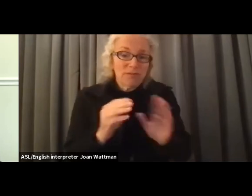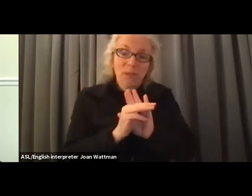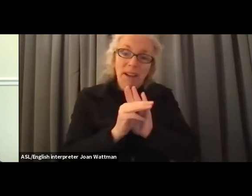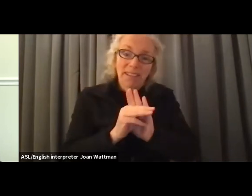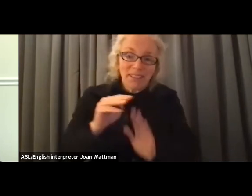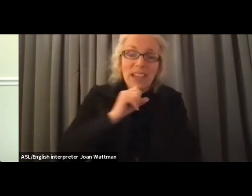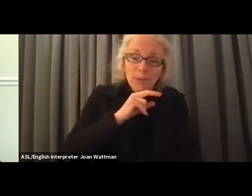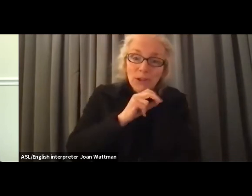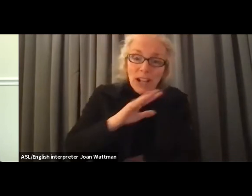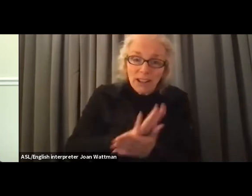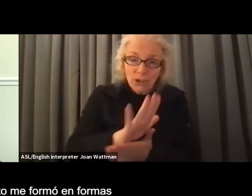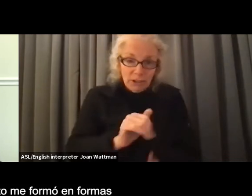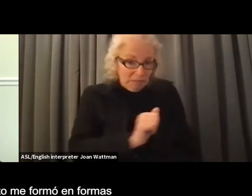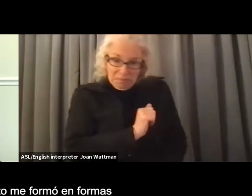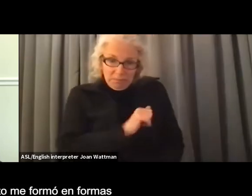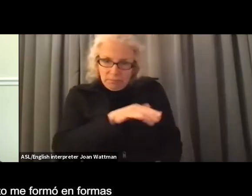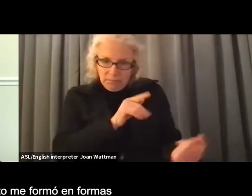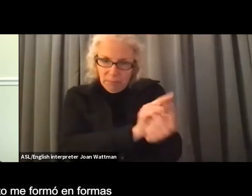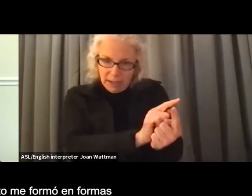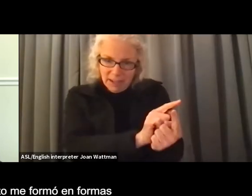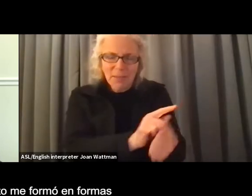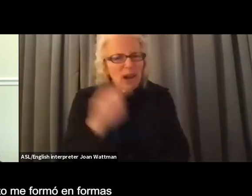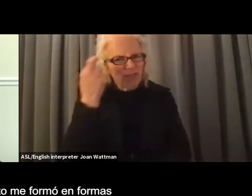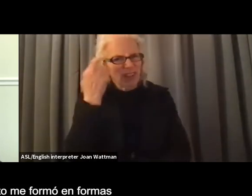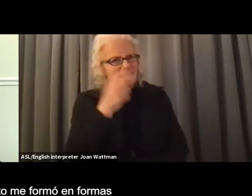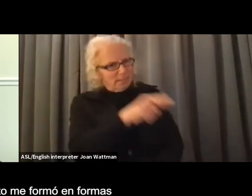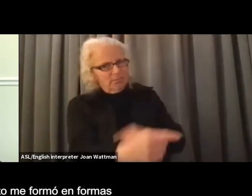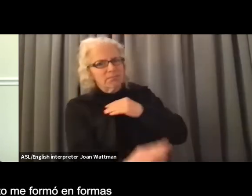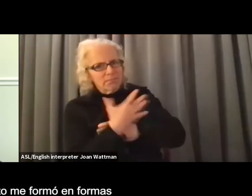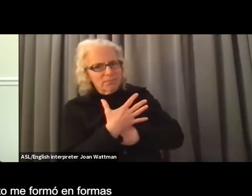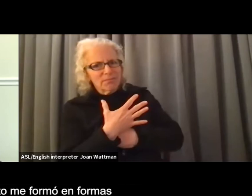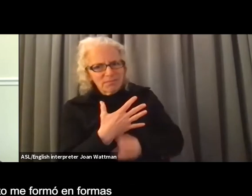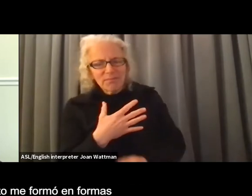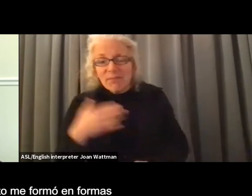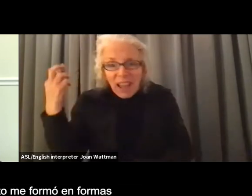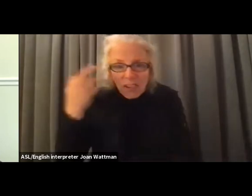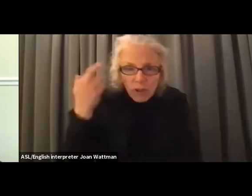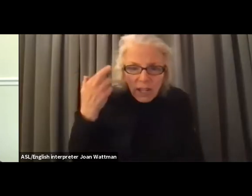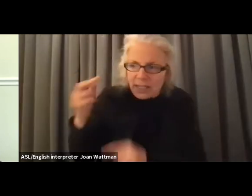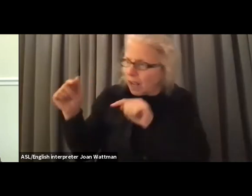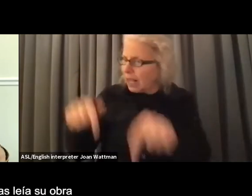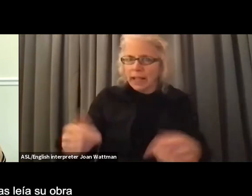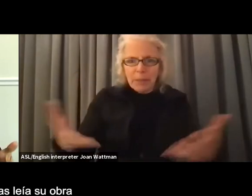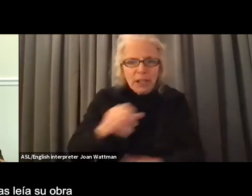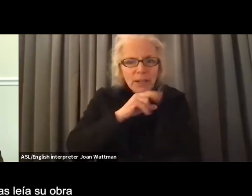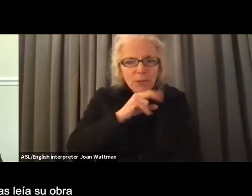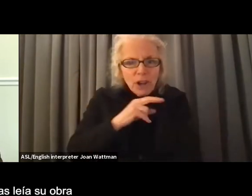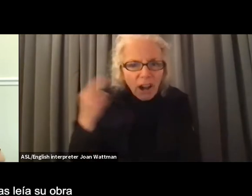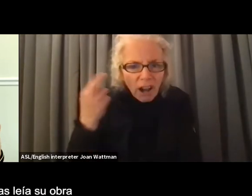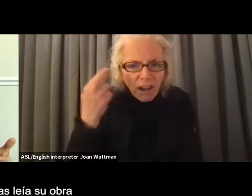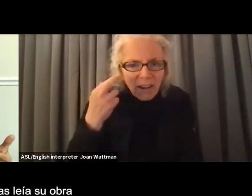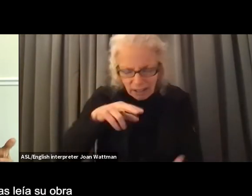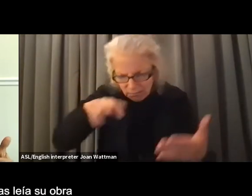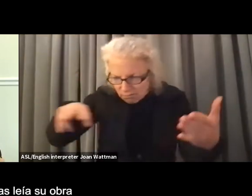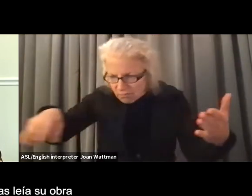While I did not know Eqbal Ahmad, his thinking shaped me in ways I did not realize until coming to Hampshire. As I was reading his work